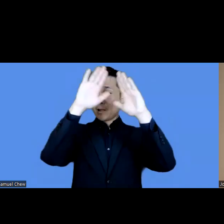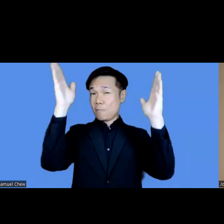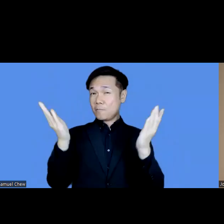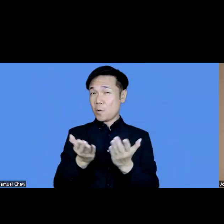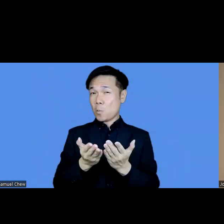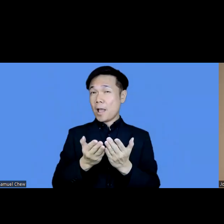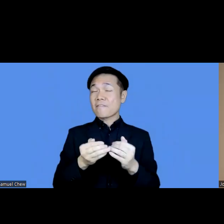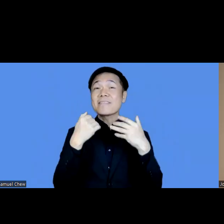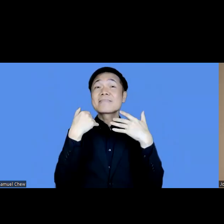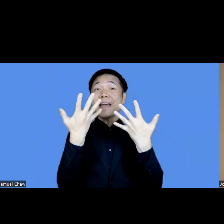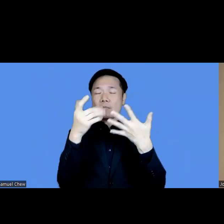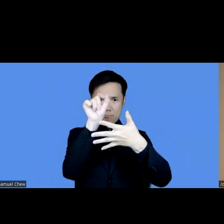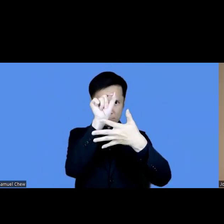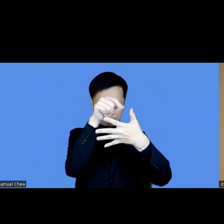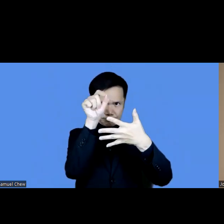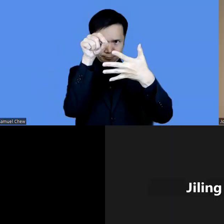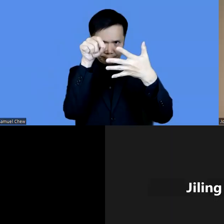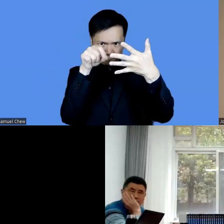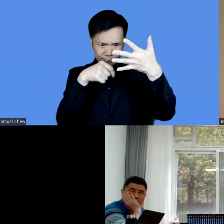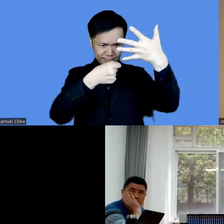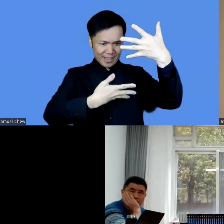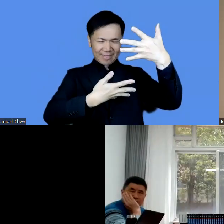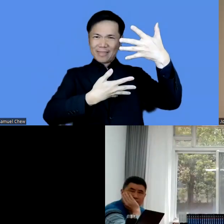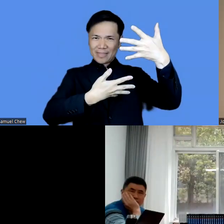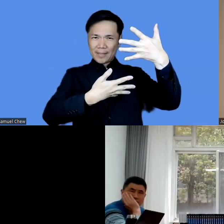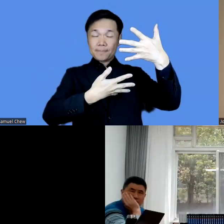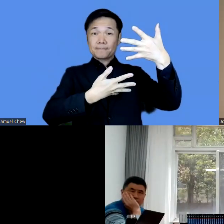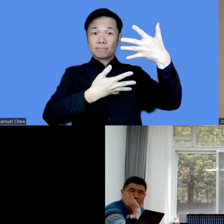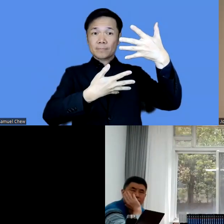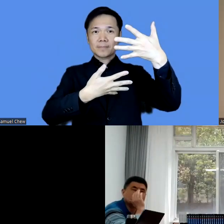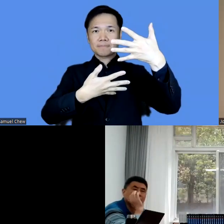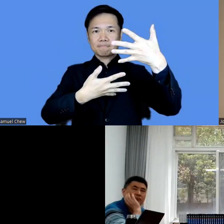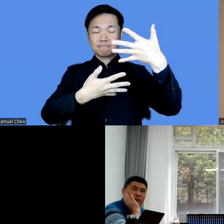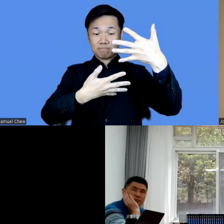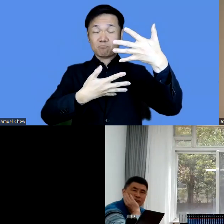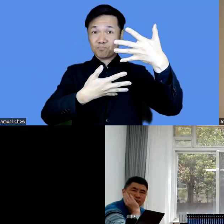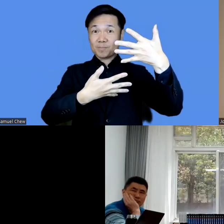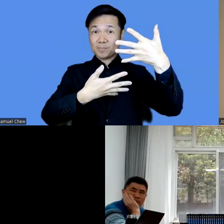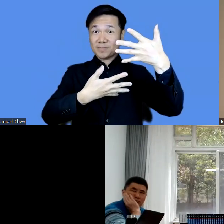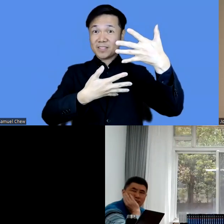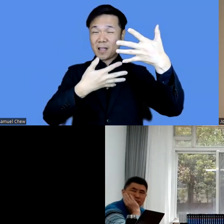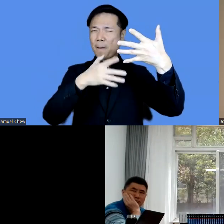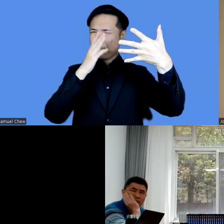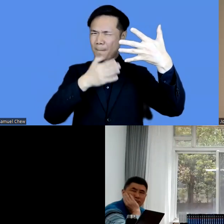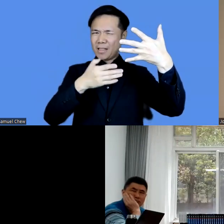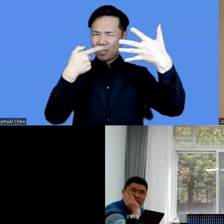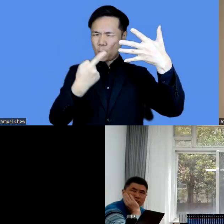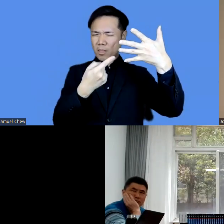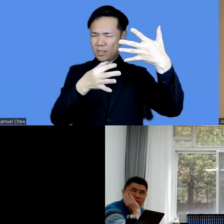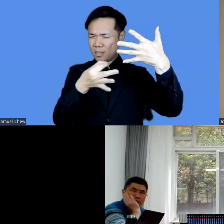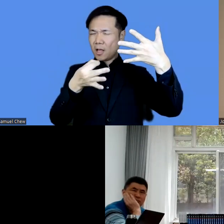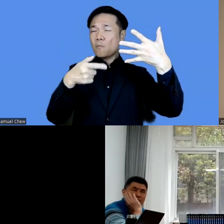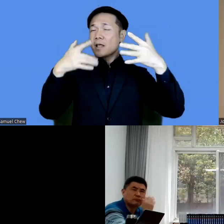indicators for development that included the need for disaggregated data for persons